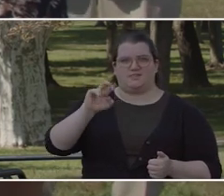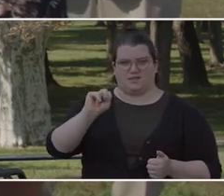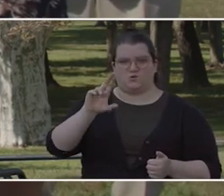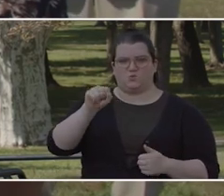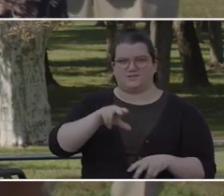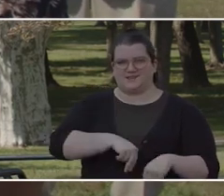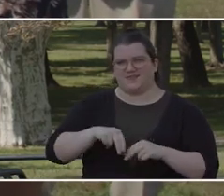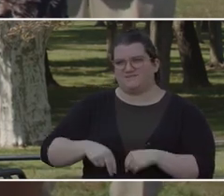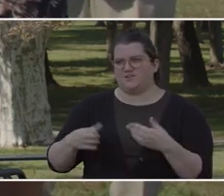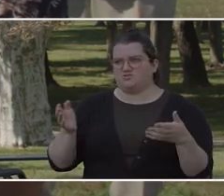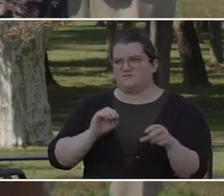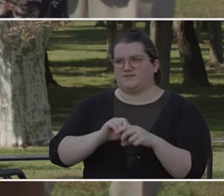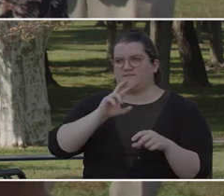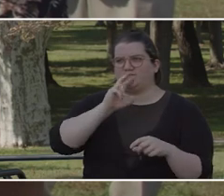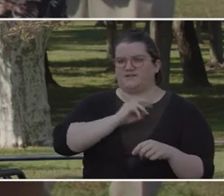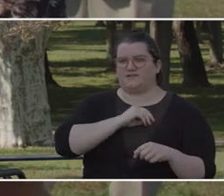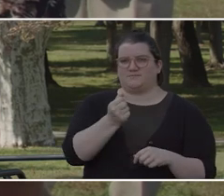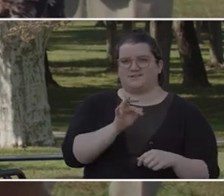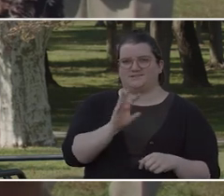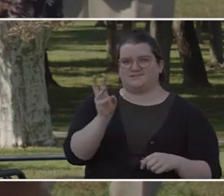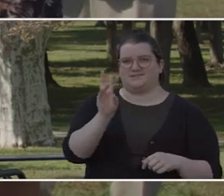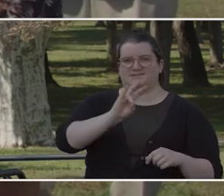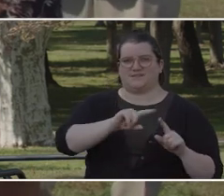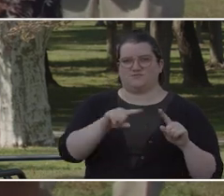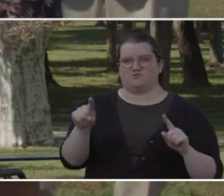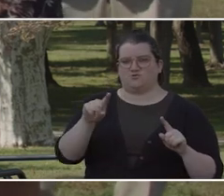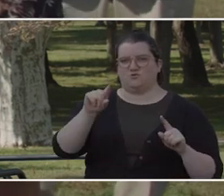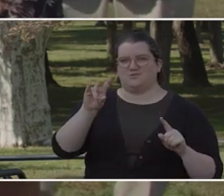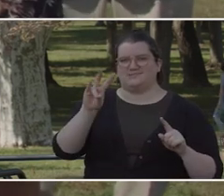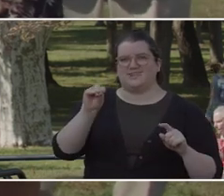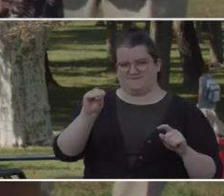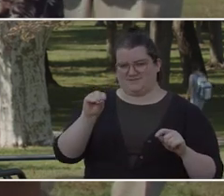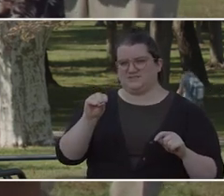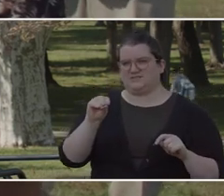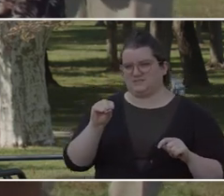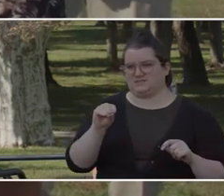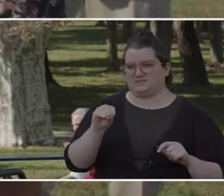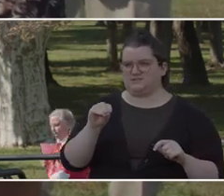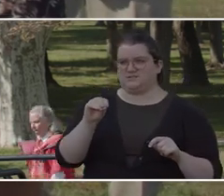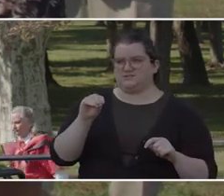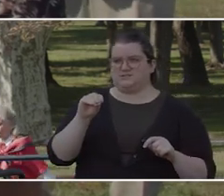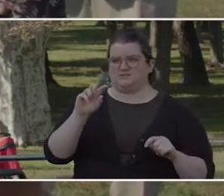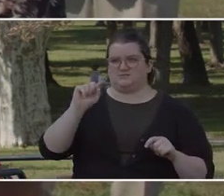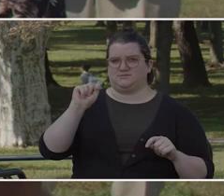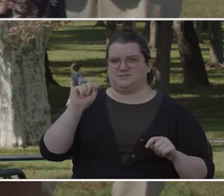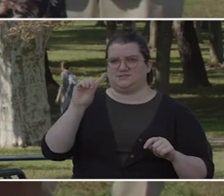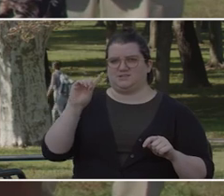and he served in Vietnam from 1967 to 1970, PBR